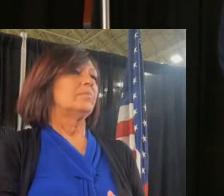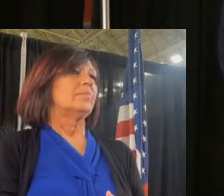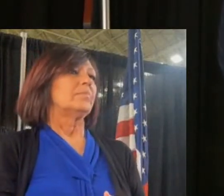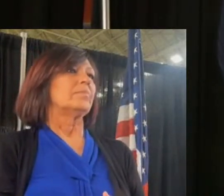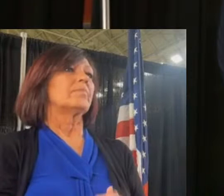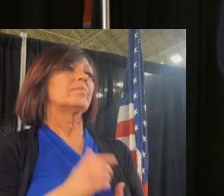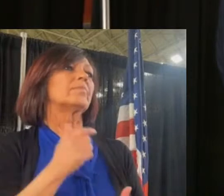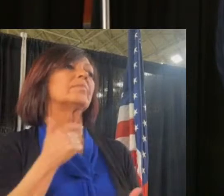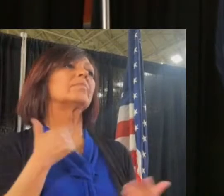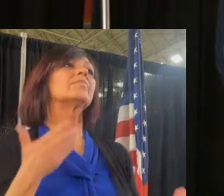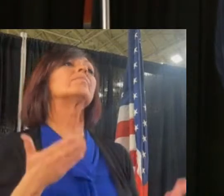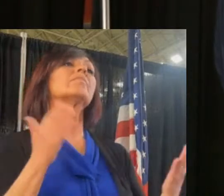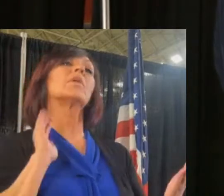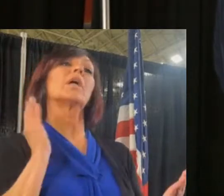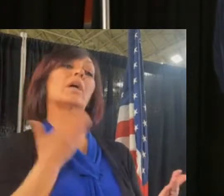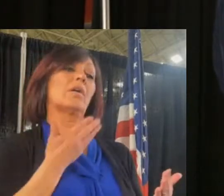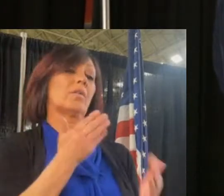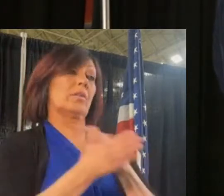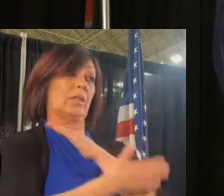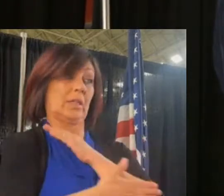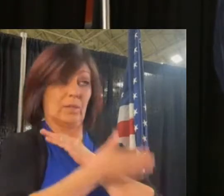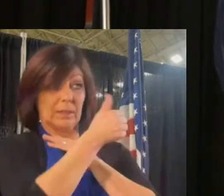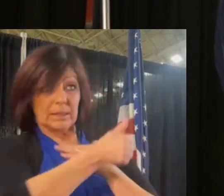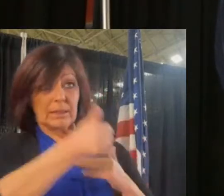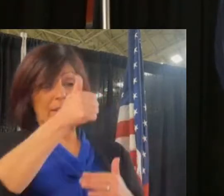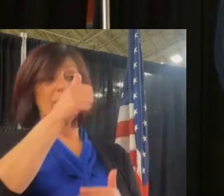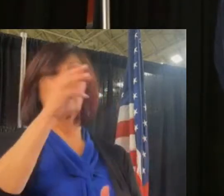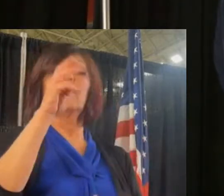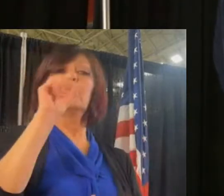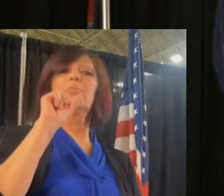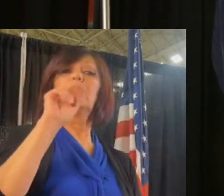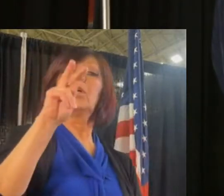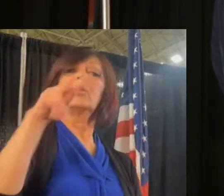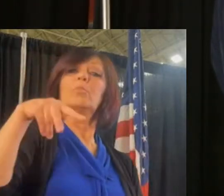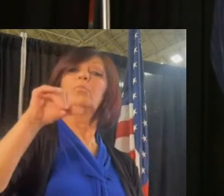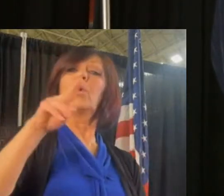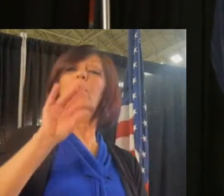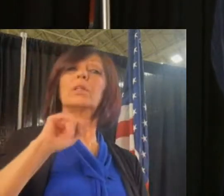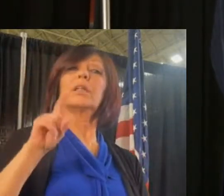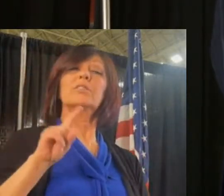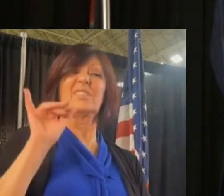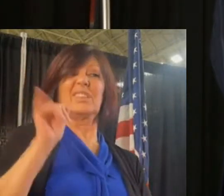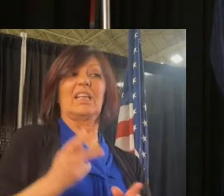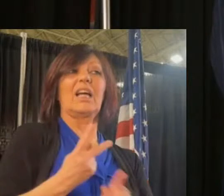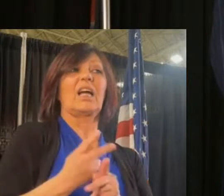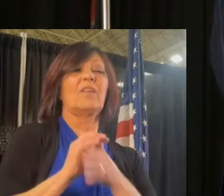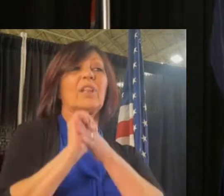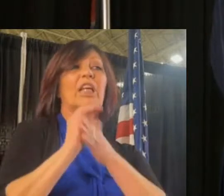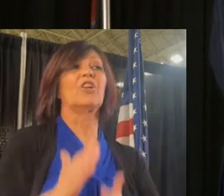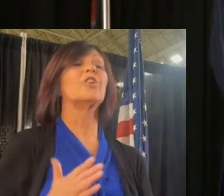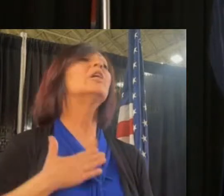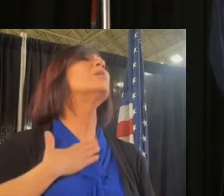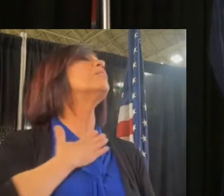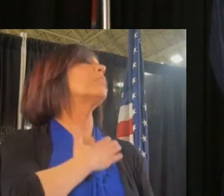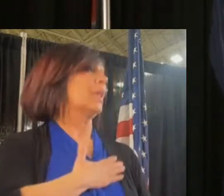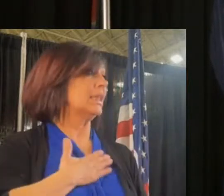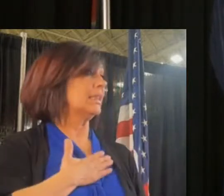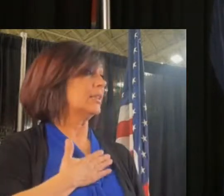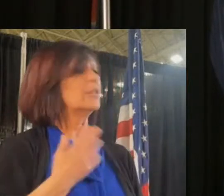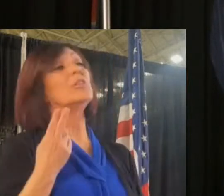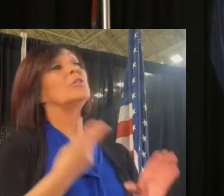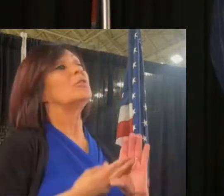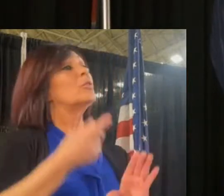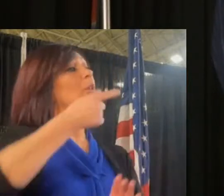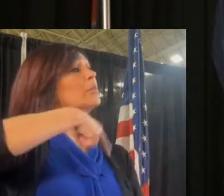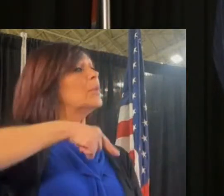I would offer that our county executive, Mark Poloncarz, is that type of leader. So please, join me